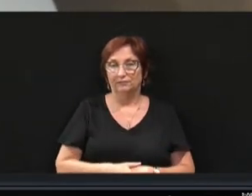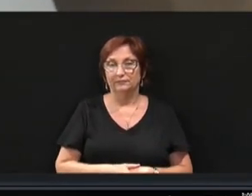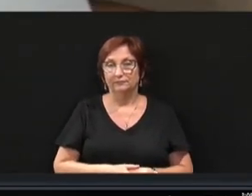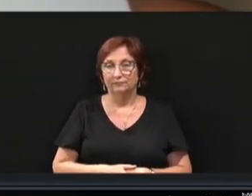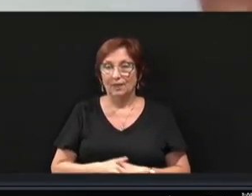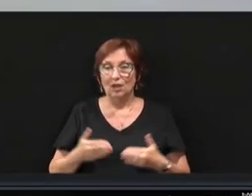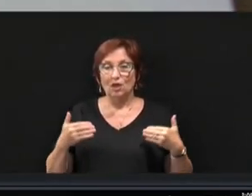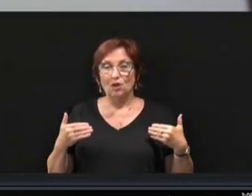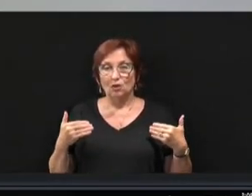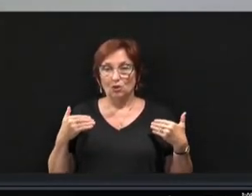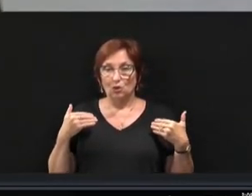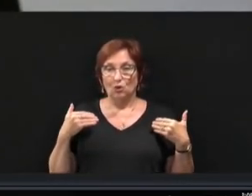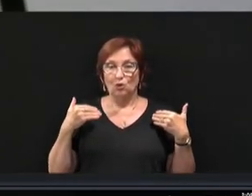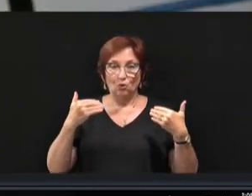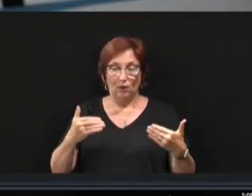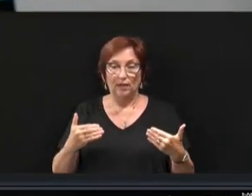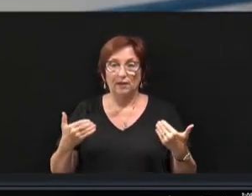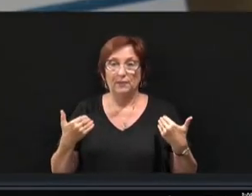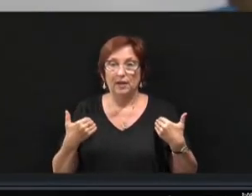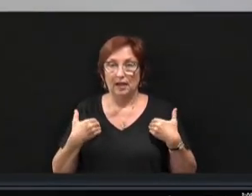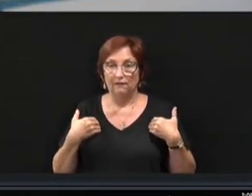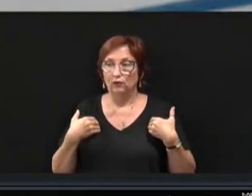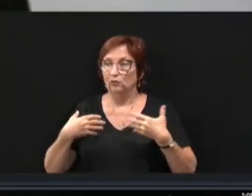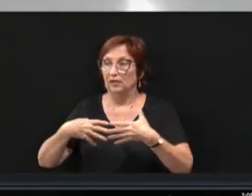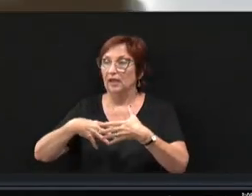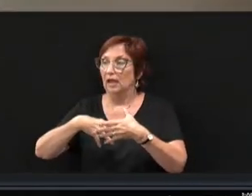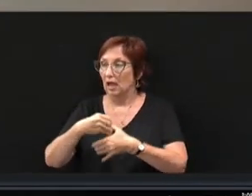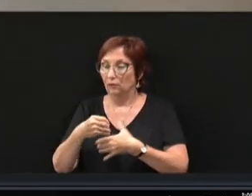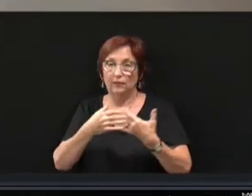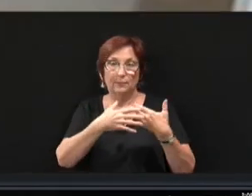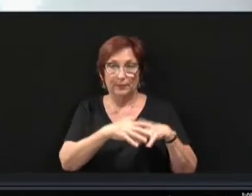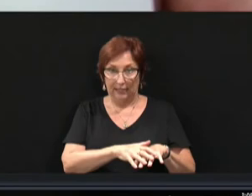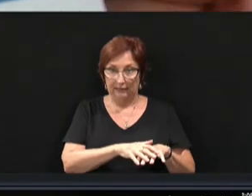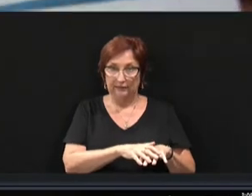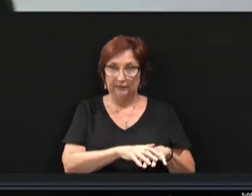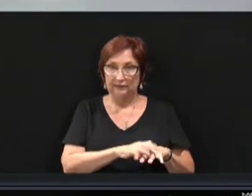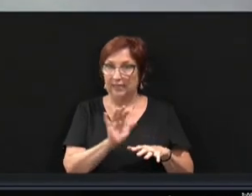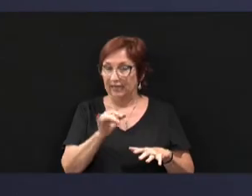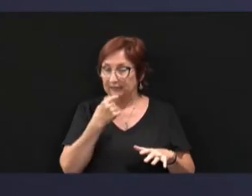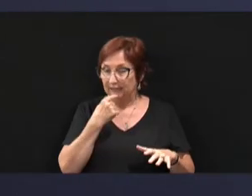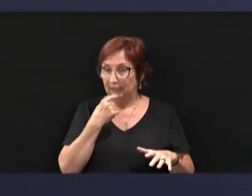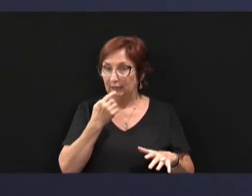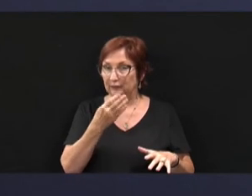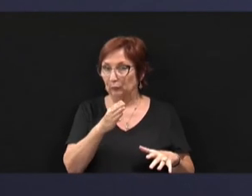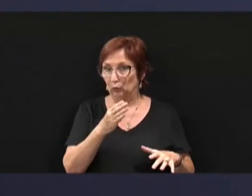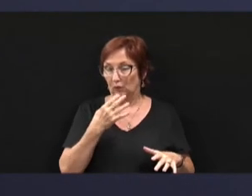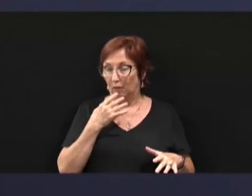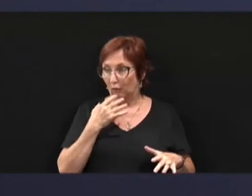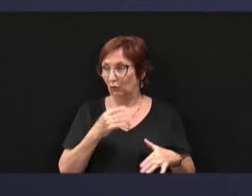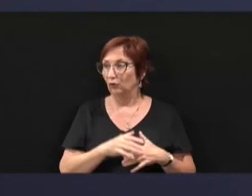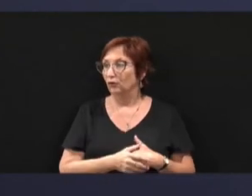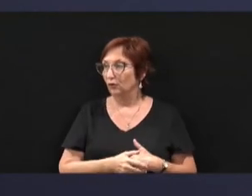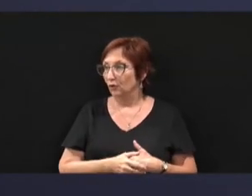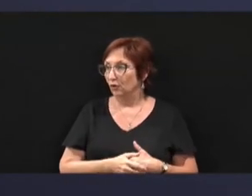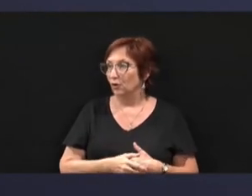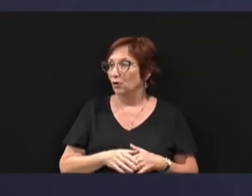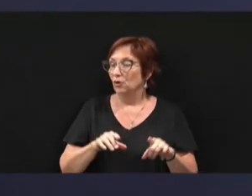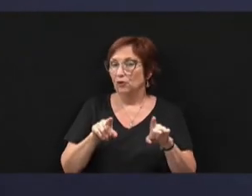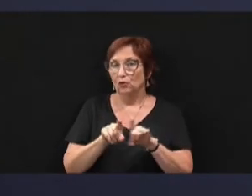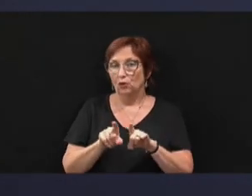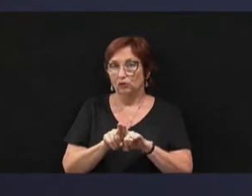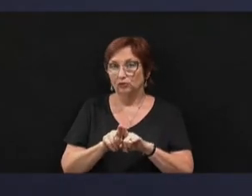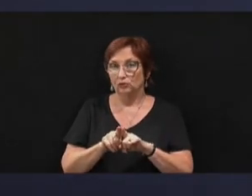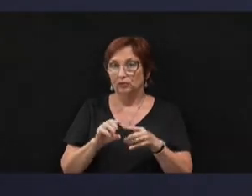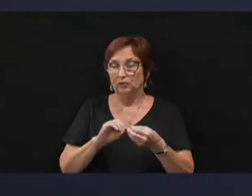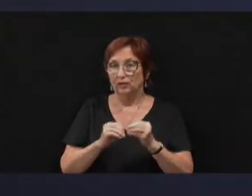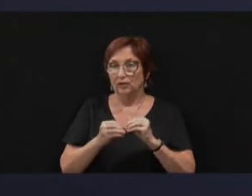Go ahead, and I'm going to have you take out the blends, which are the periwinkle color. They're also number